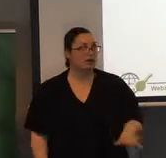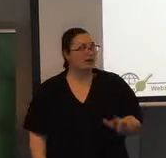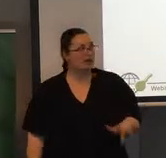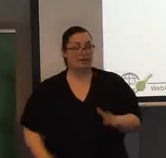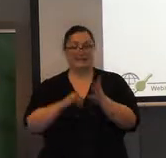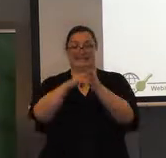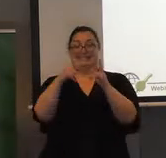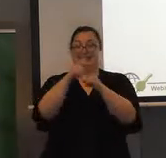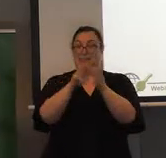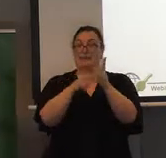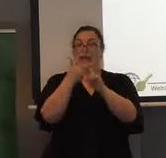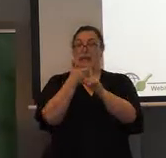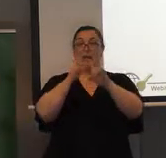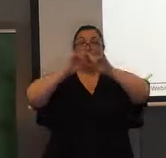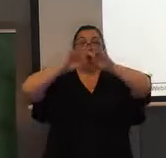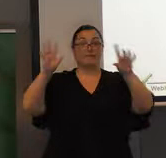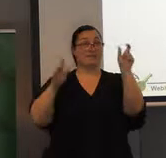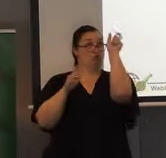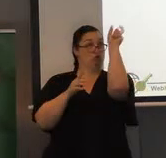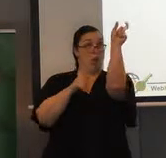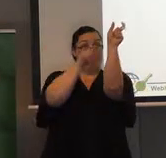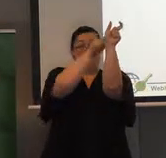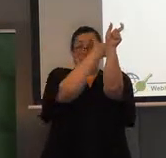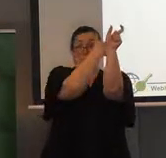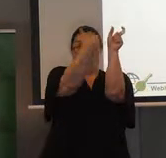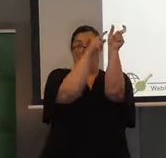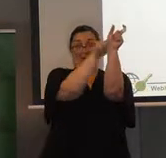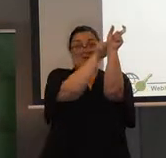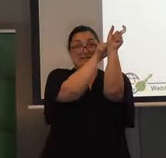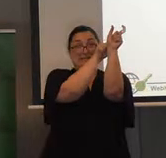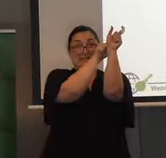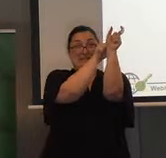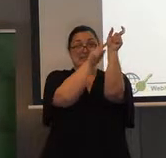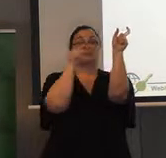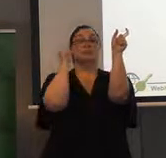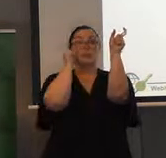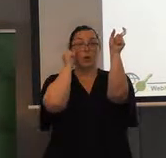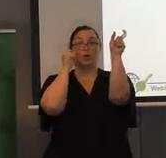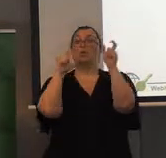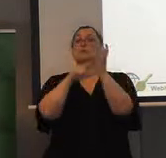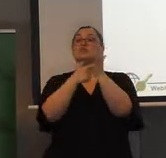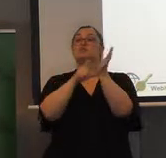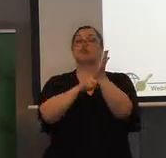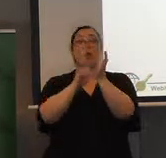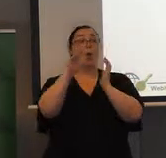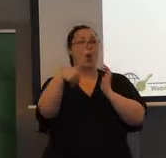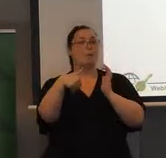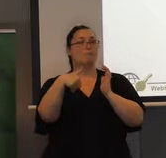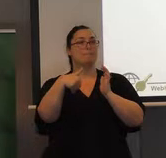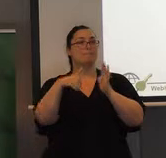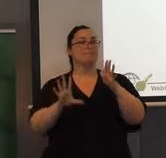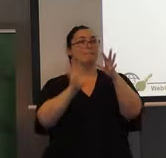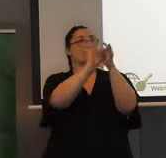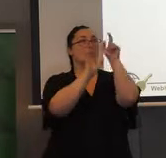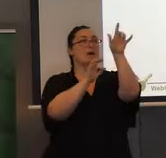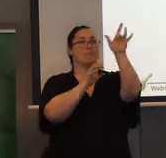So if you have a skip link that is visible up at the top all the time, the user can just go Control Home. I can use a skip link